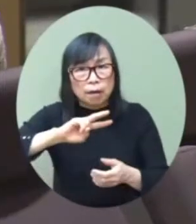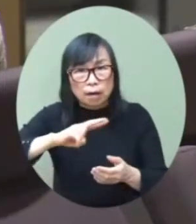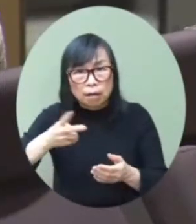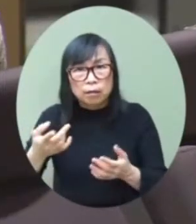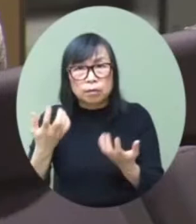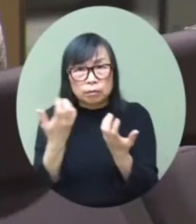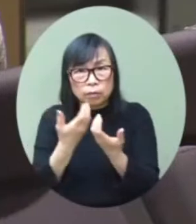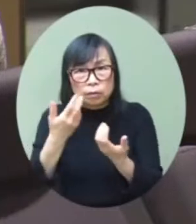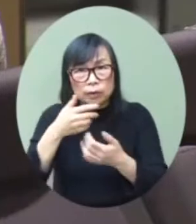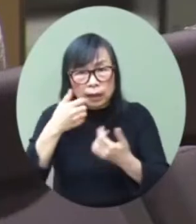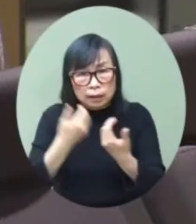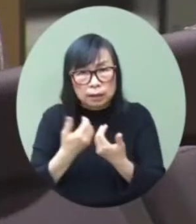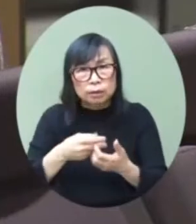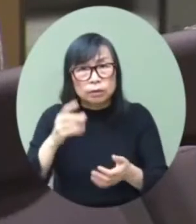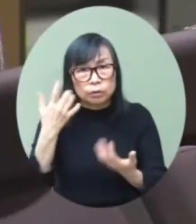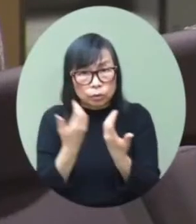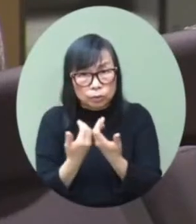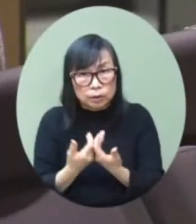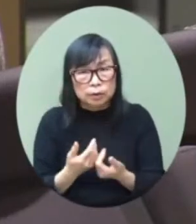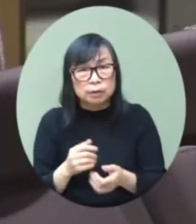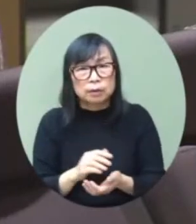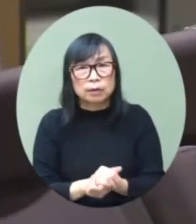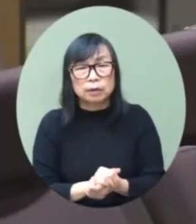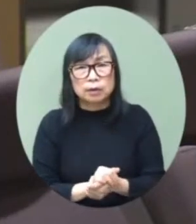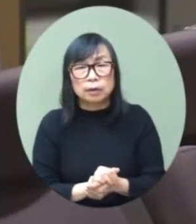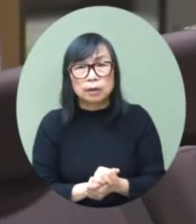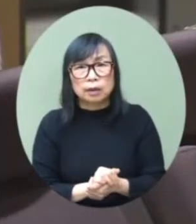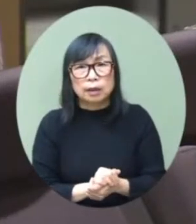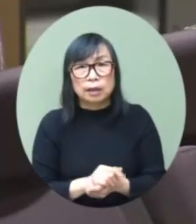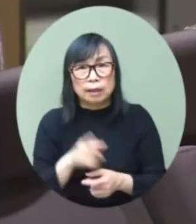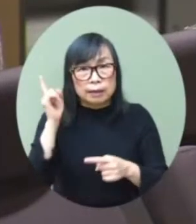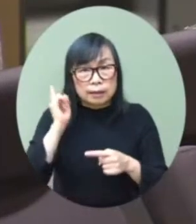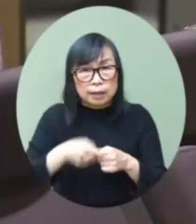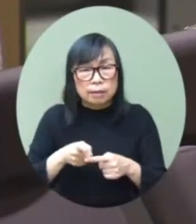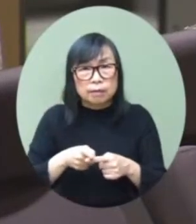said the actual reported number may be